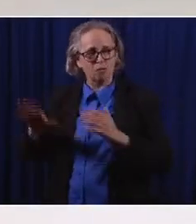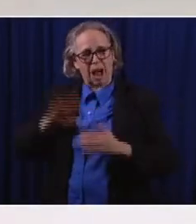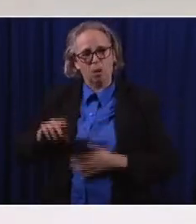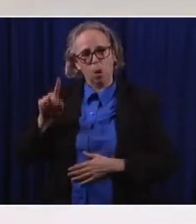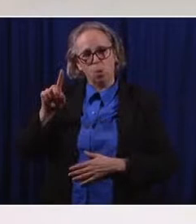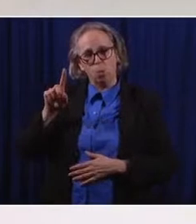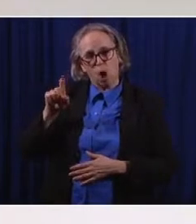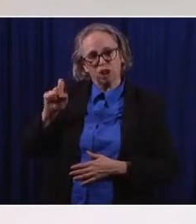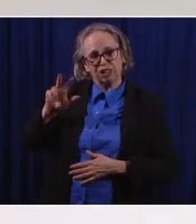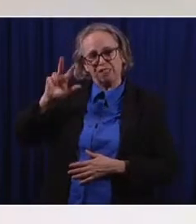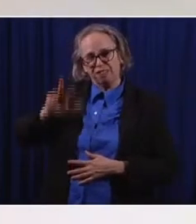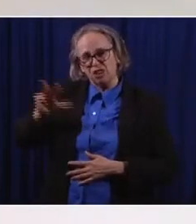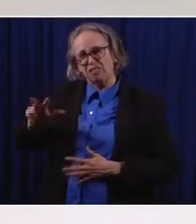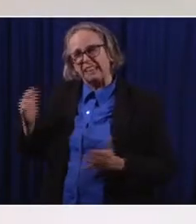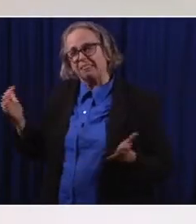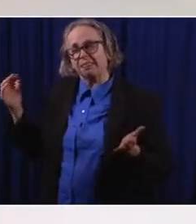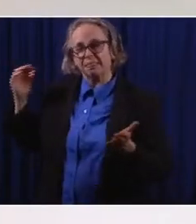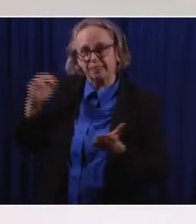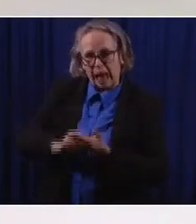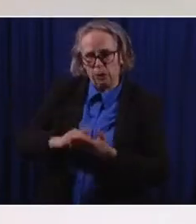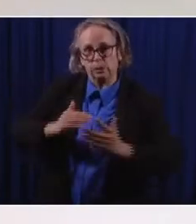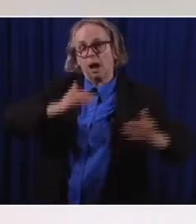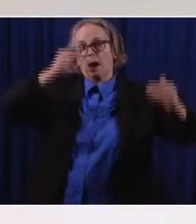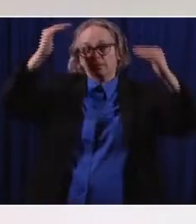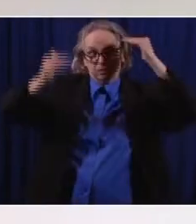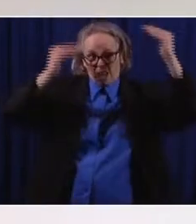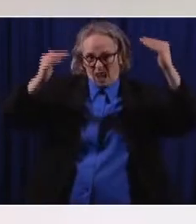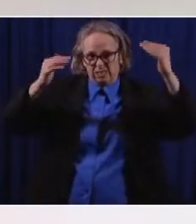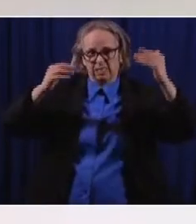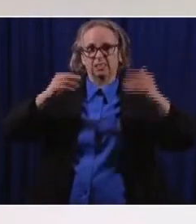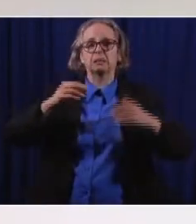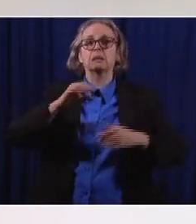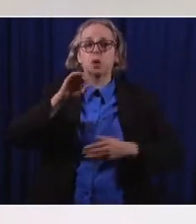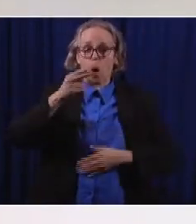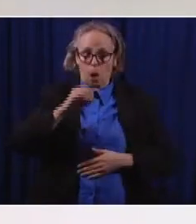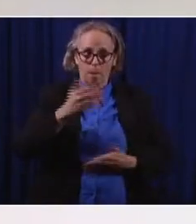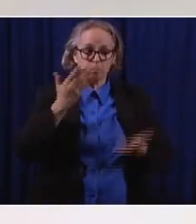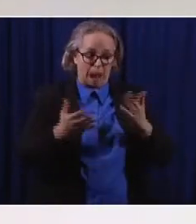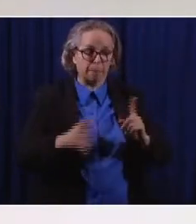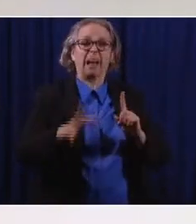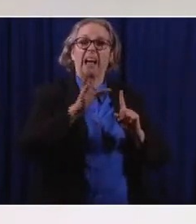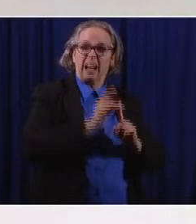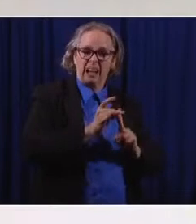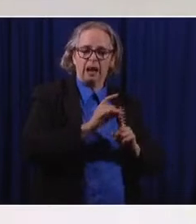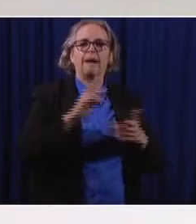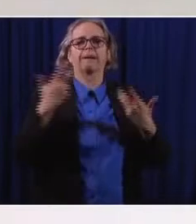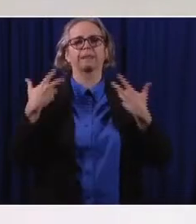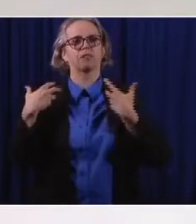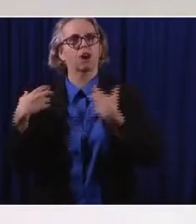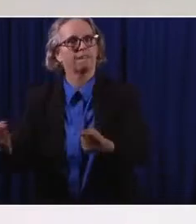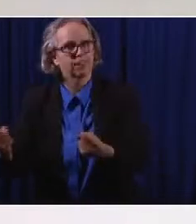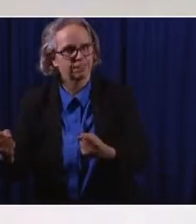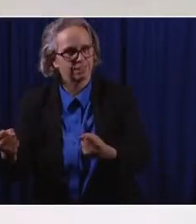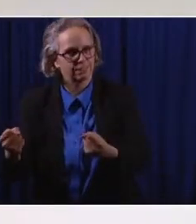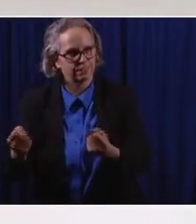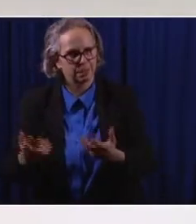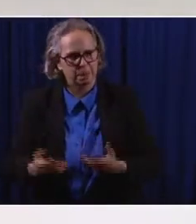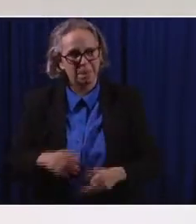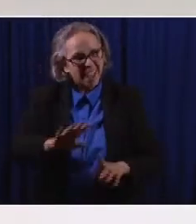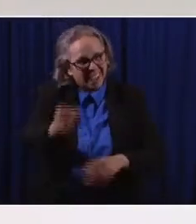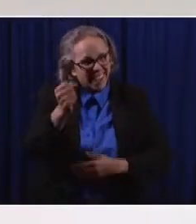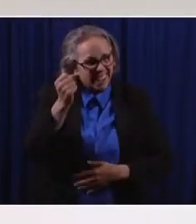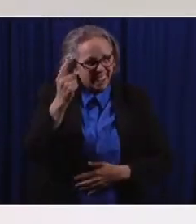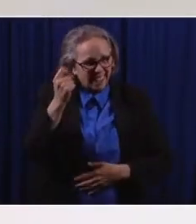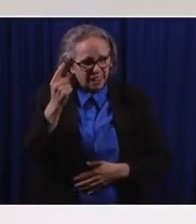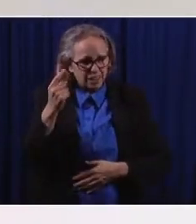who had evidence of past infection. But we can't really extend those numbers to other time periods because whether people